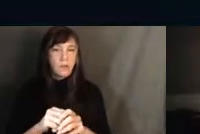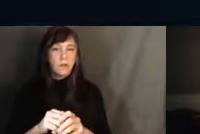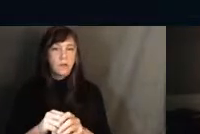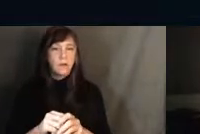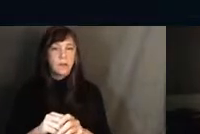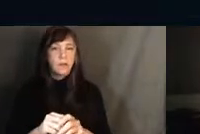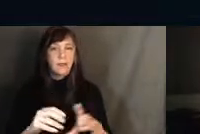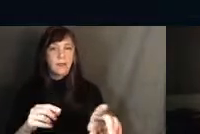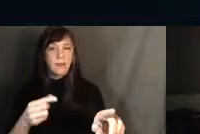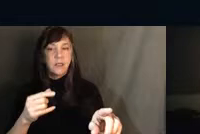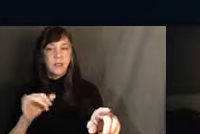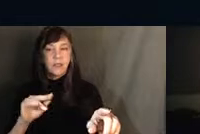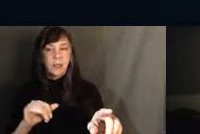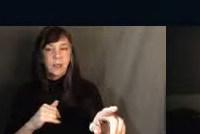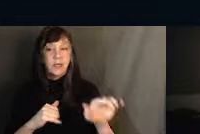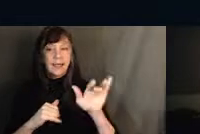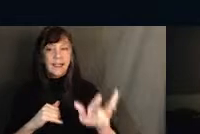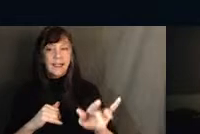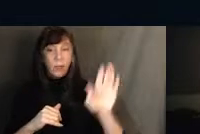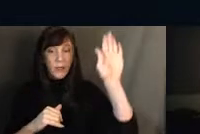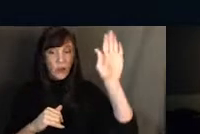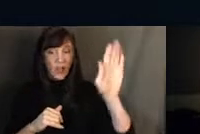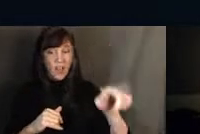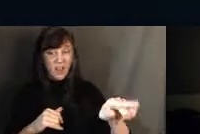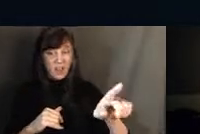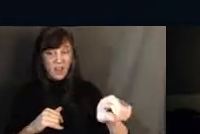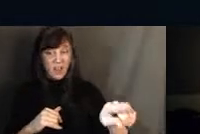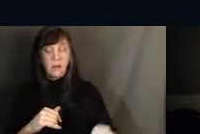Thank you, Ken. I think that's an excellent point.